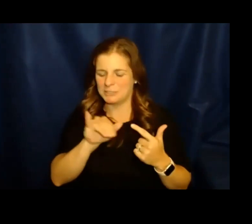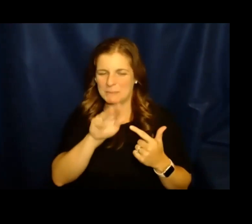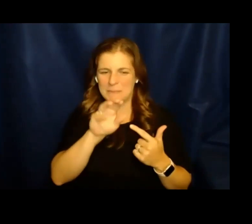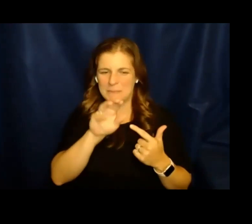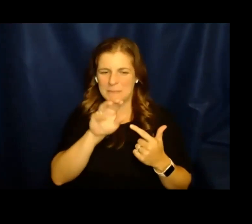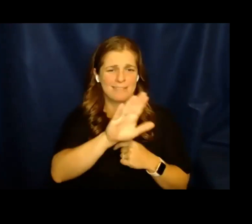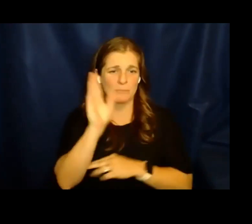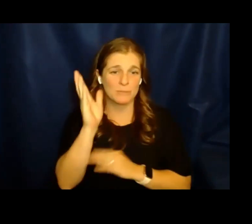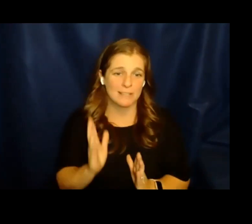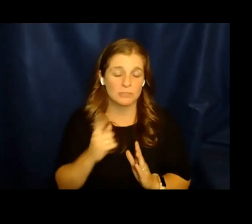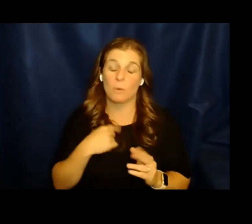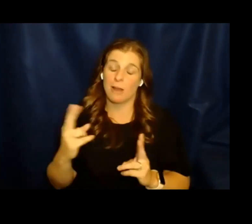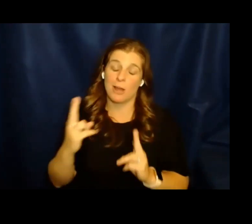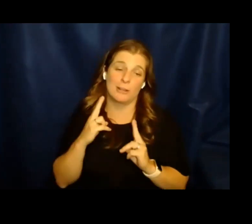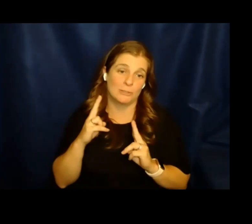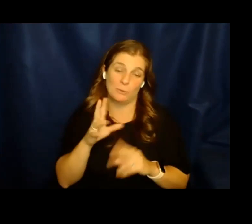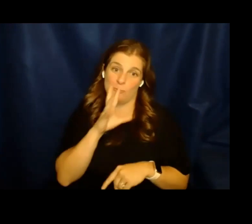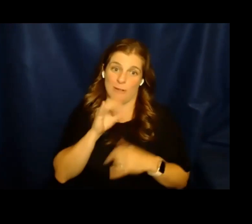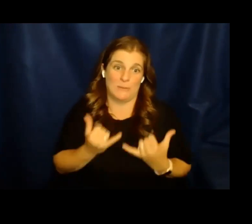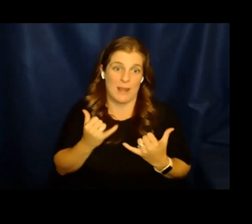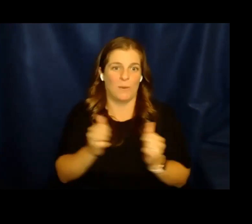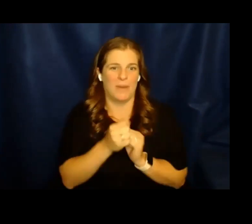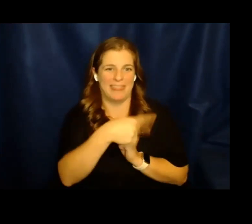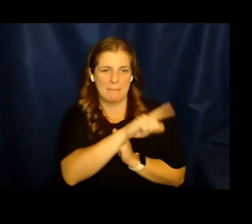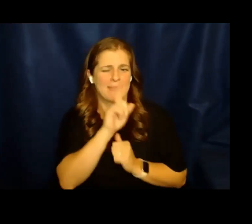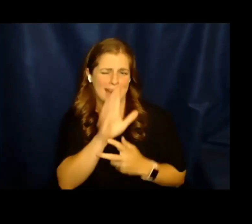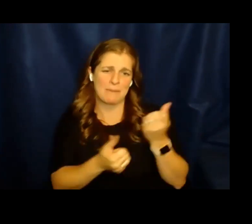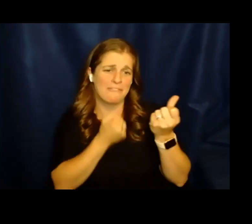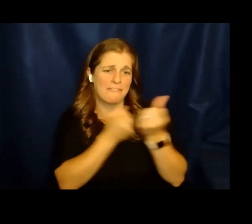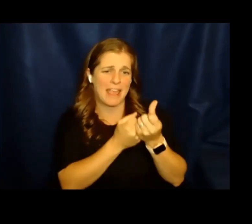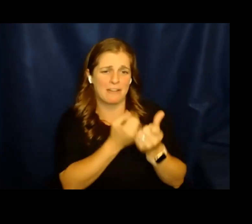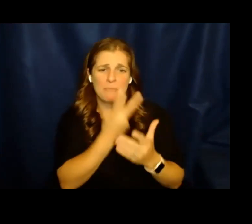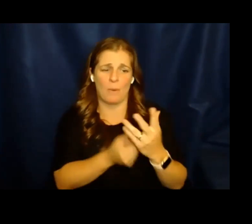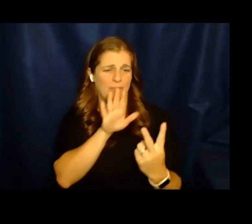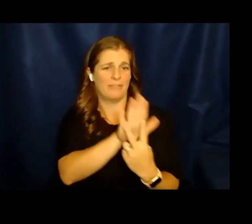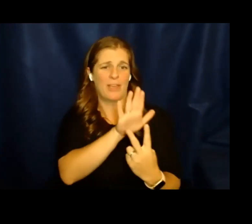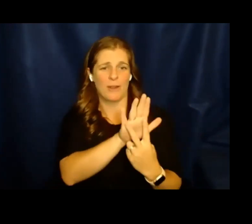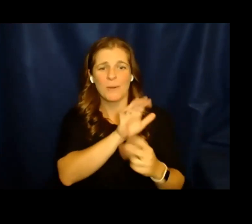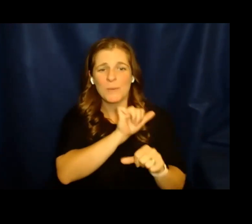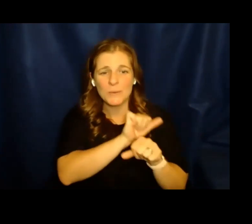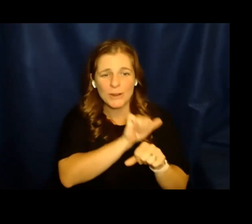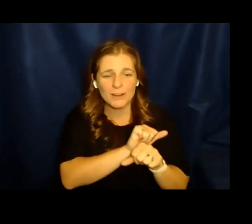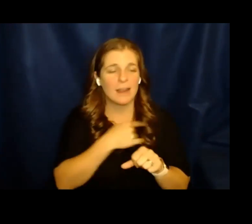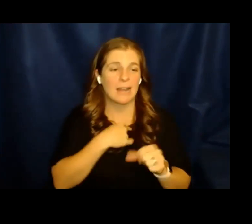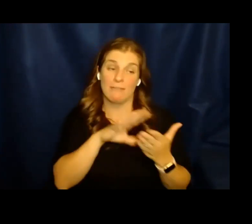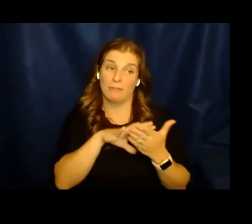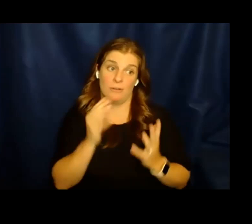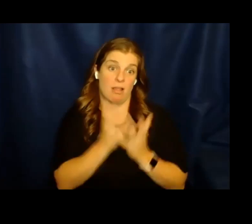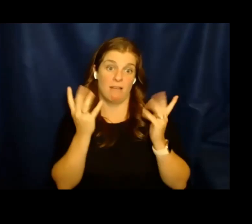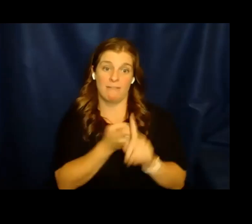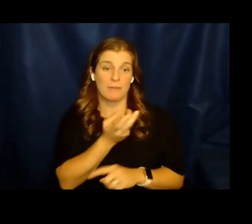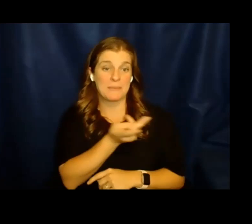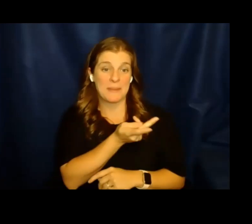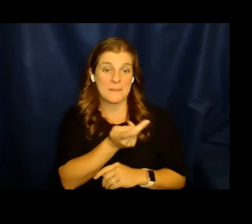be here speaking with them, and I'm a huge fan of both of their work and have learned so much from both of them. So